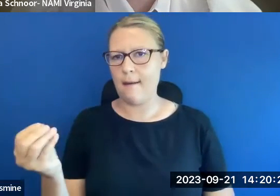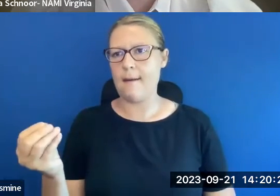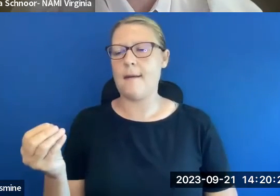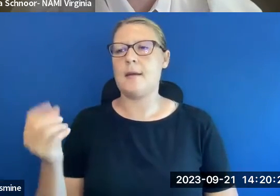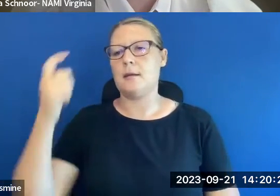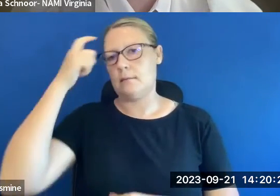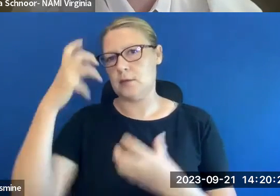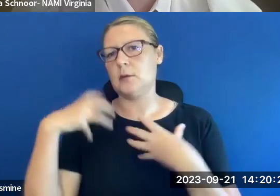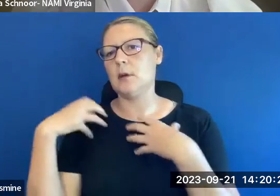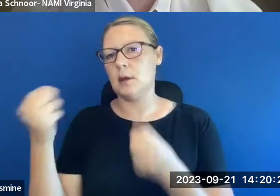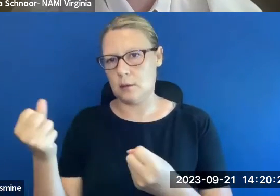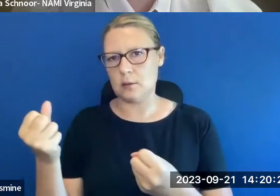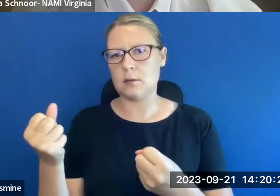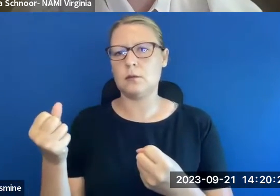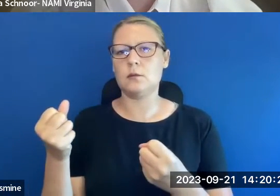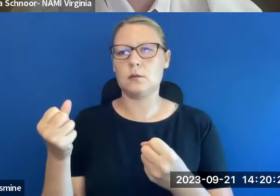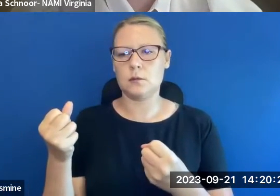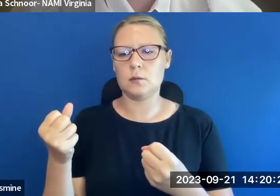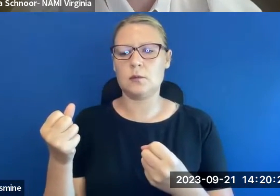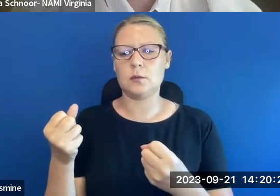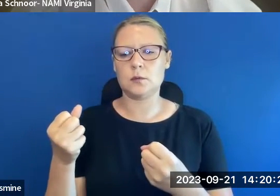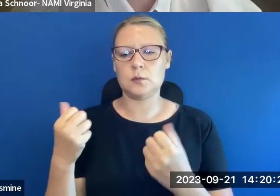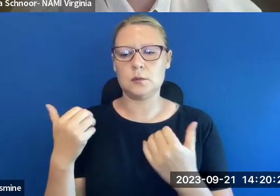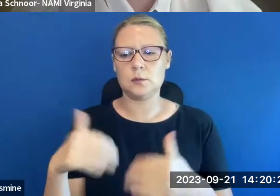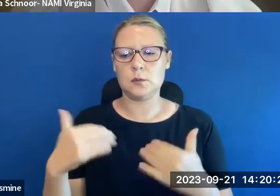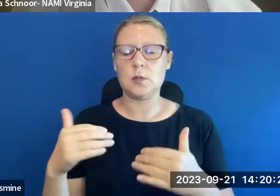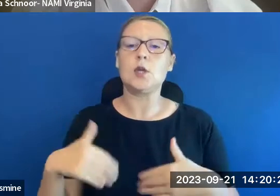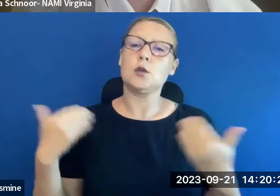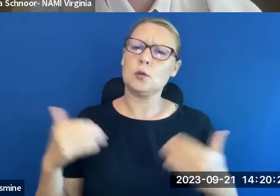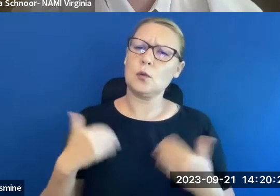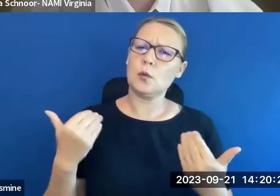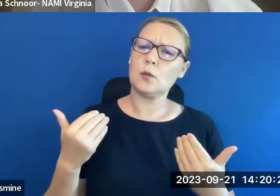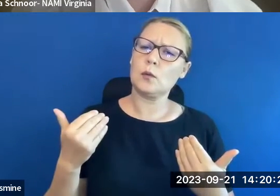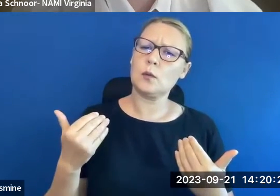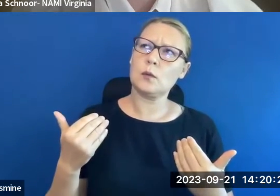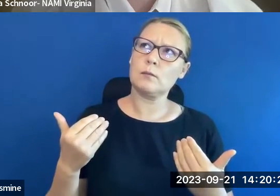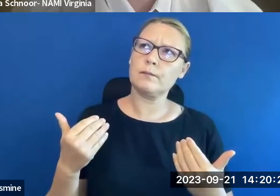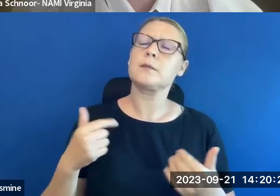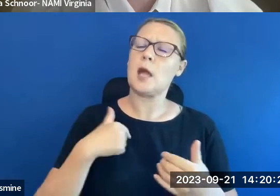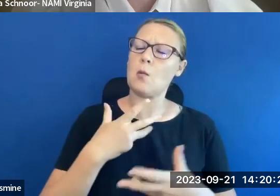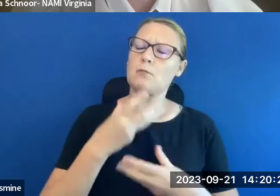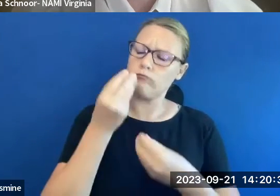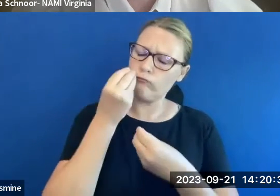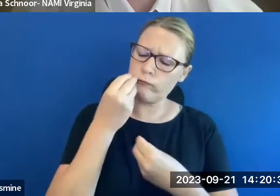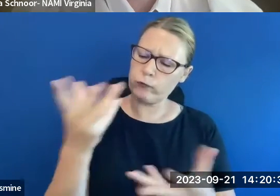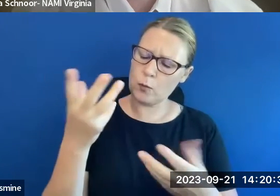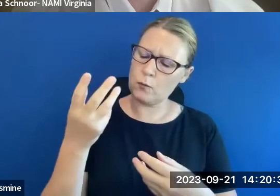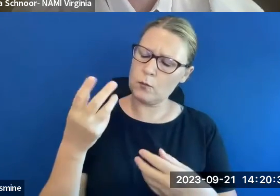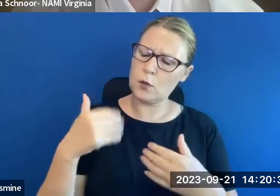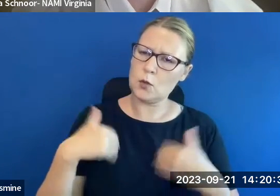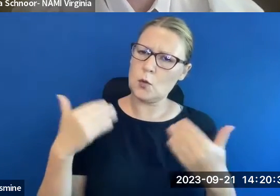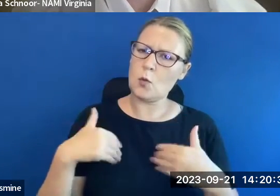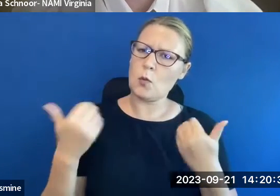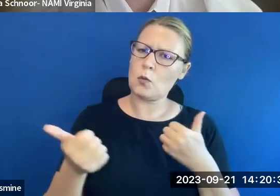on our youth, I want to start by saying youth are resilient. So they are resilient, and in that respect,